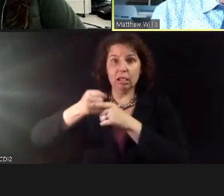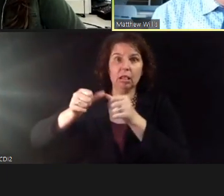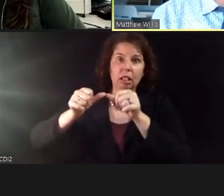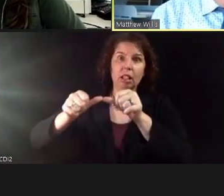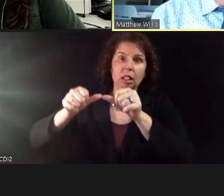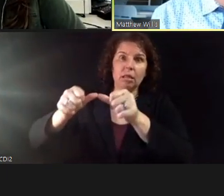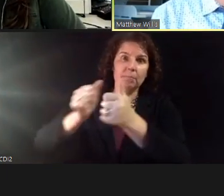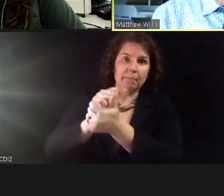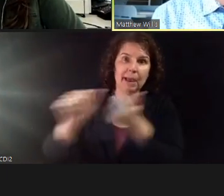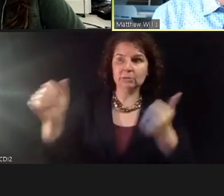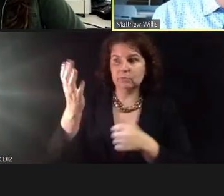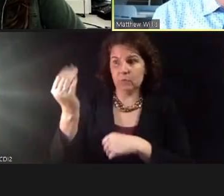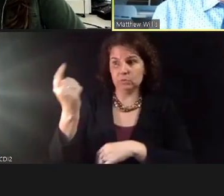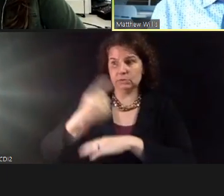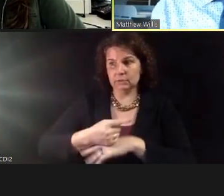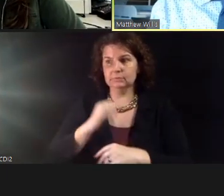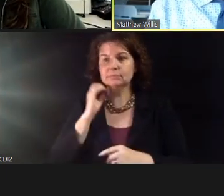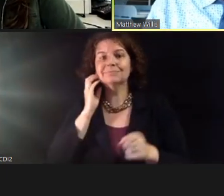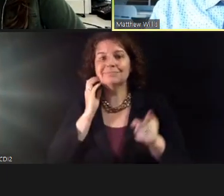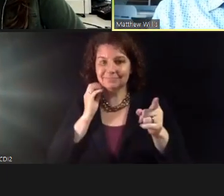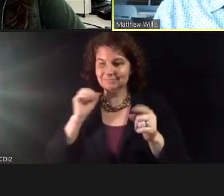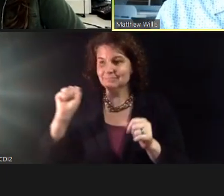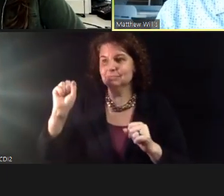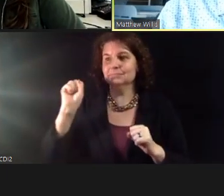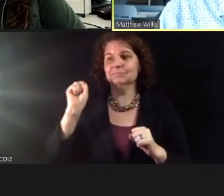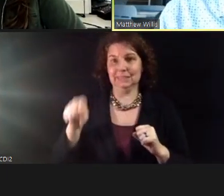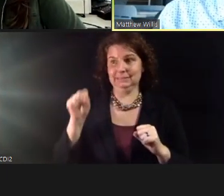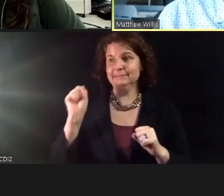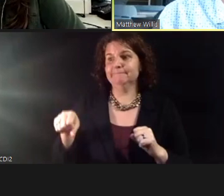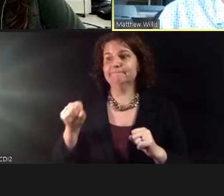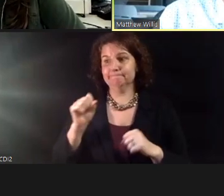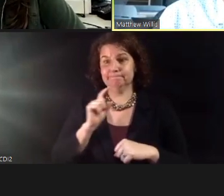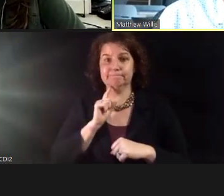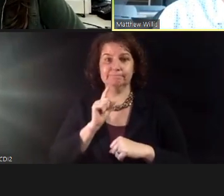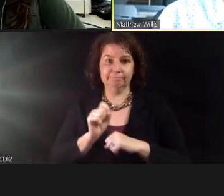Yes, that's true. I mean, one of the